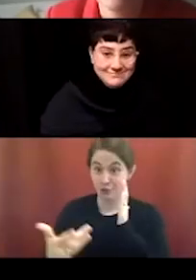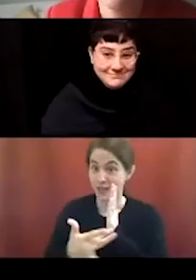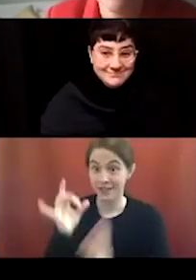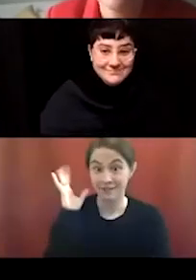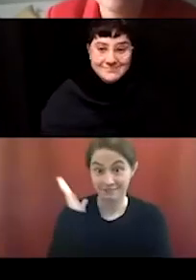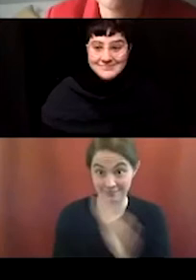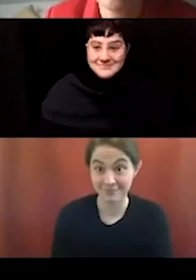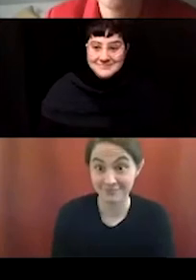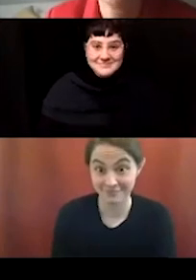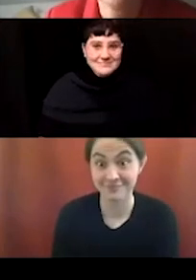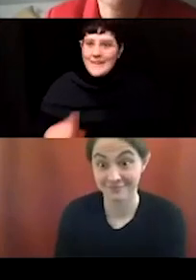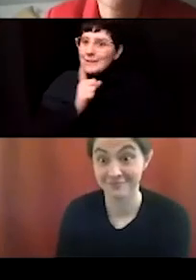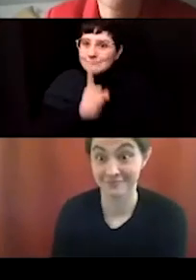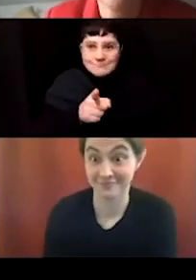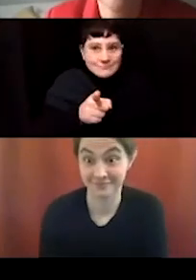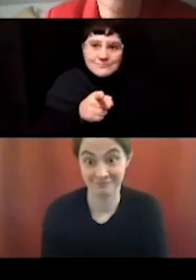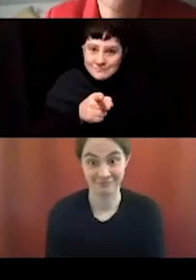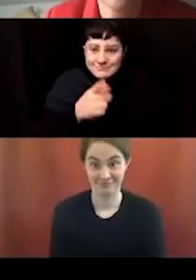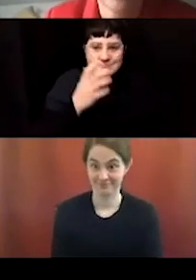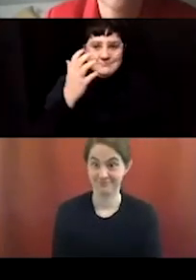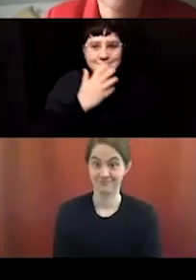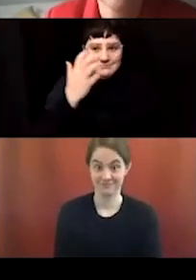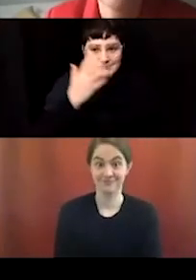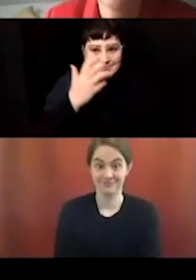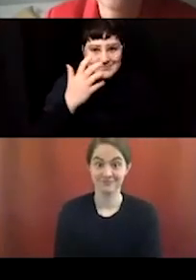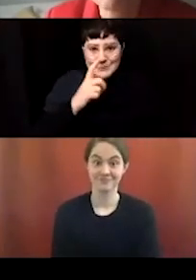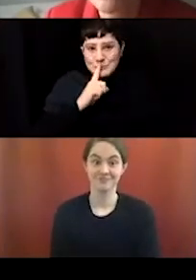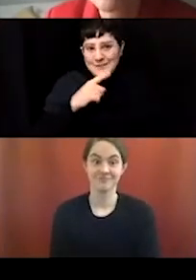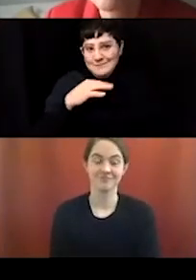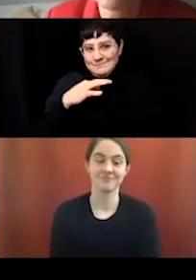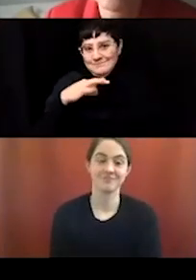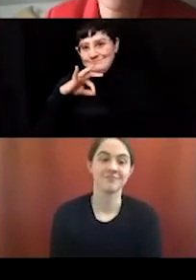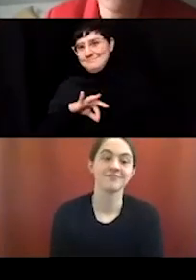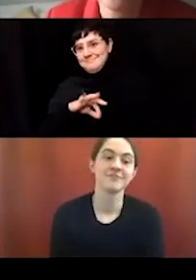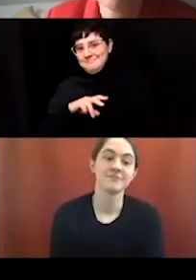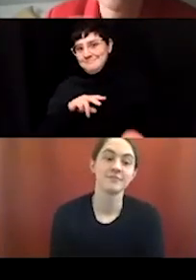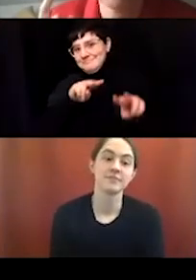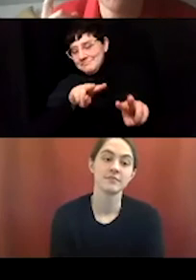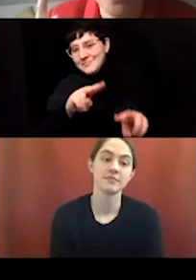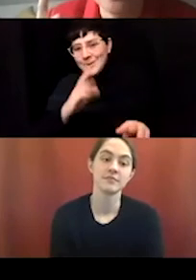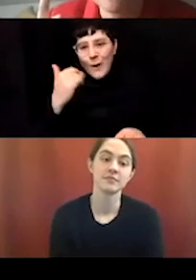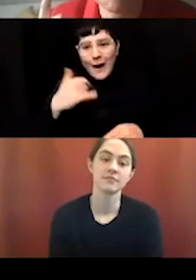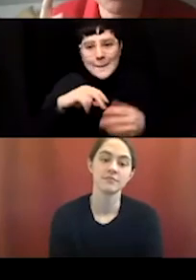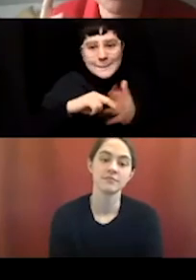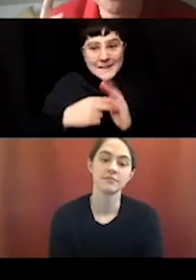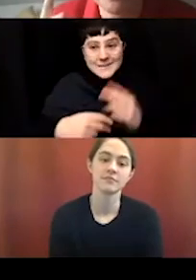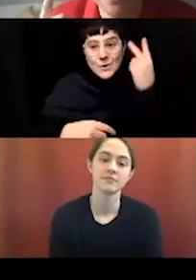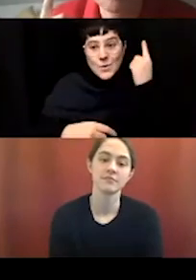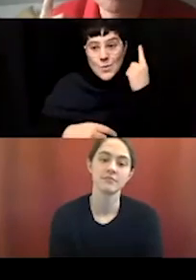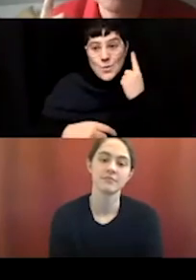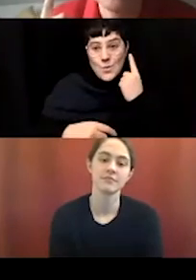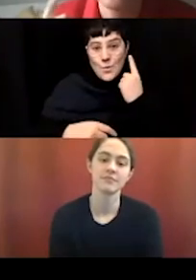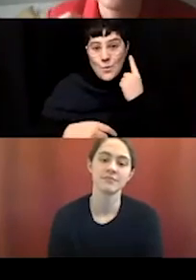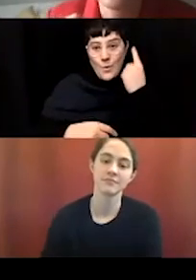I'm sure it is, but it actually pays to our advantage because it means that you only made one example of this